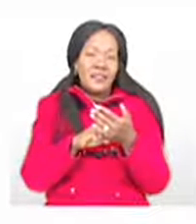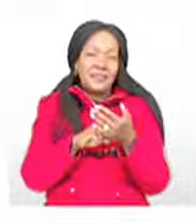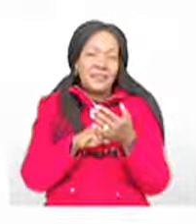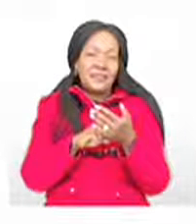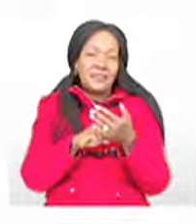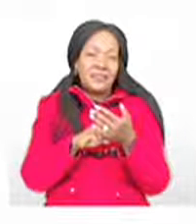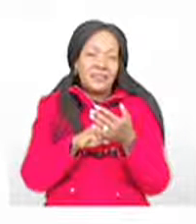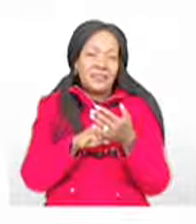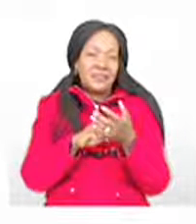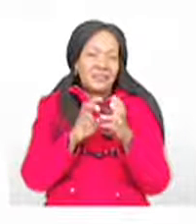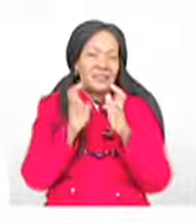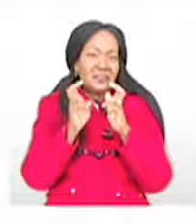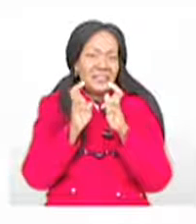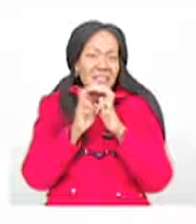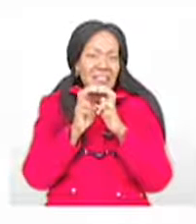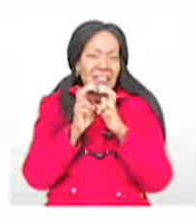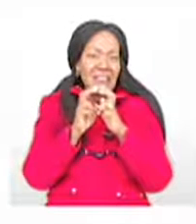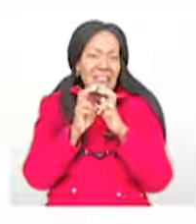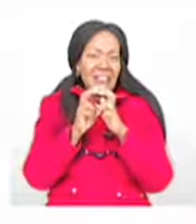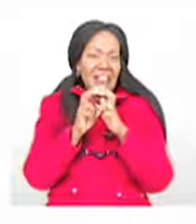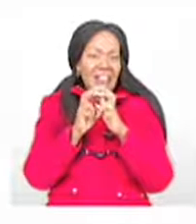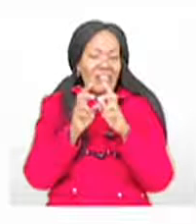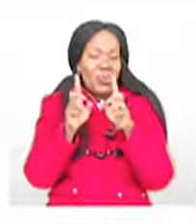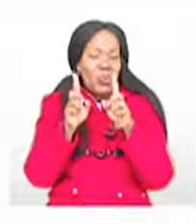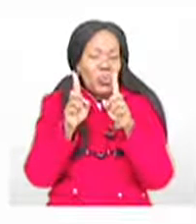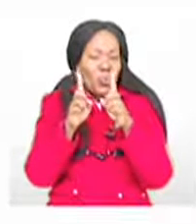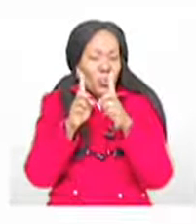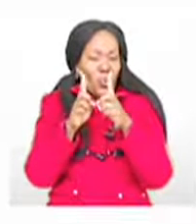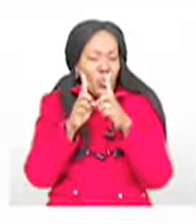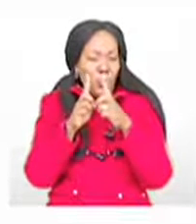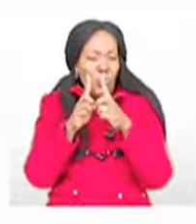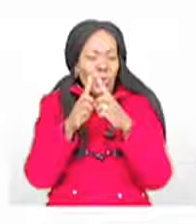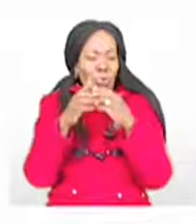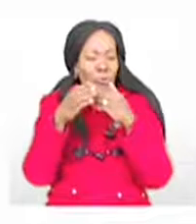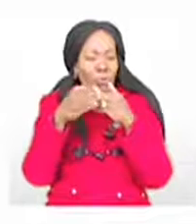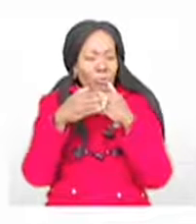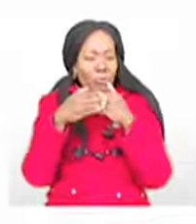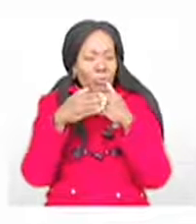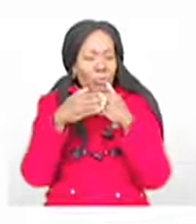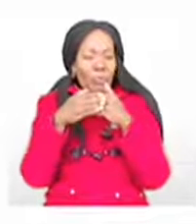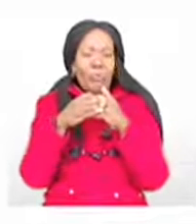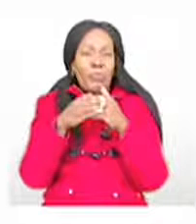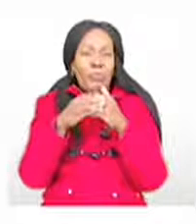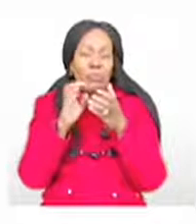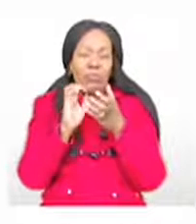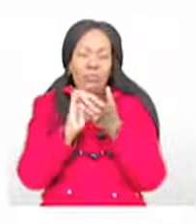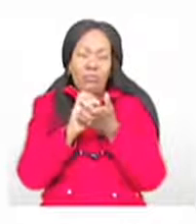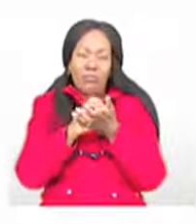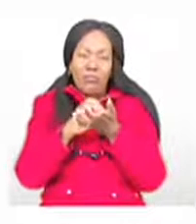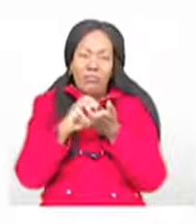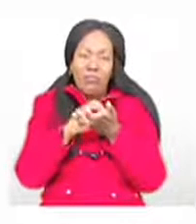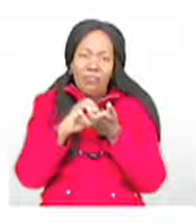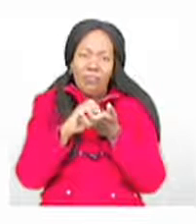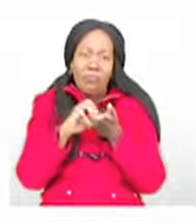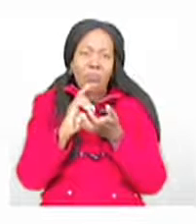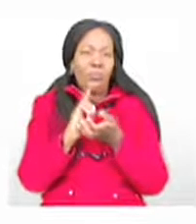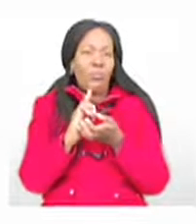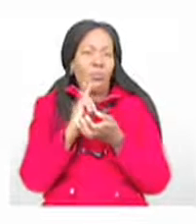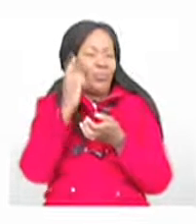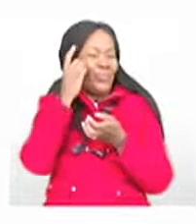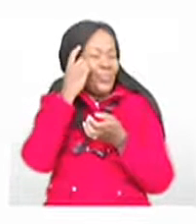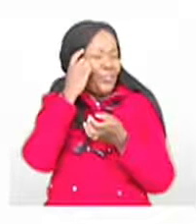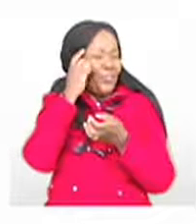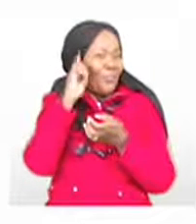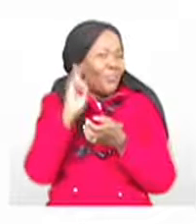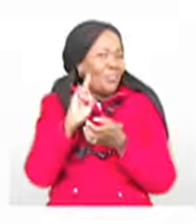The mouse is now very close to the cheese. What do you think the mouse would